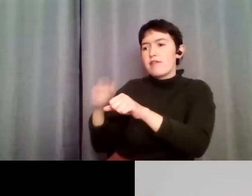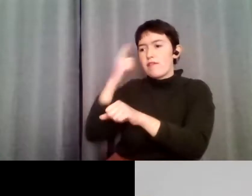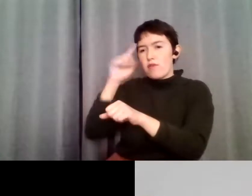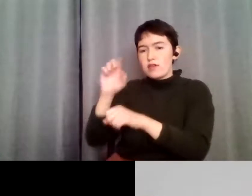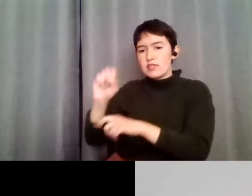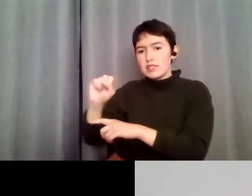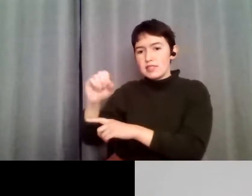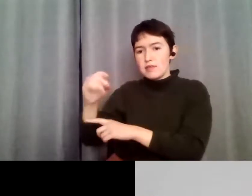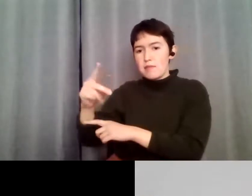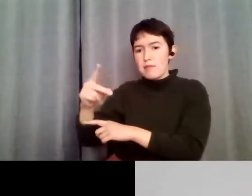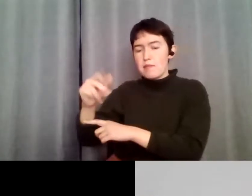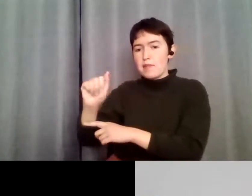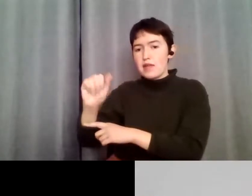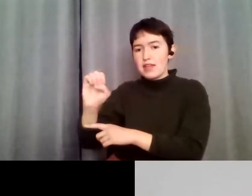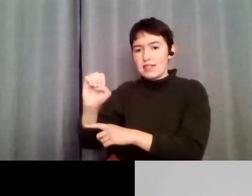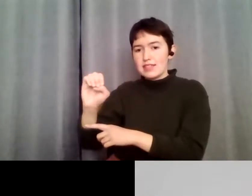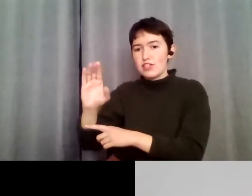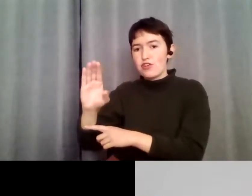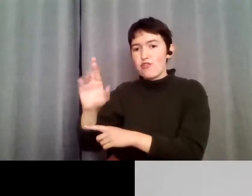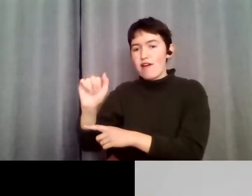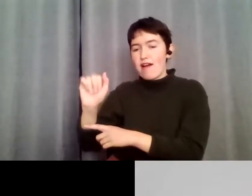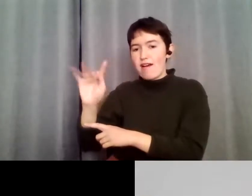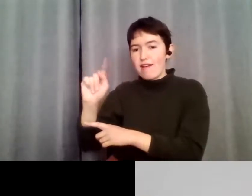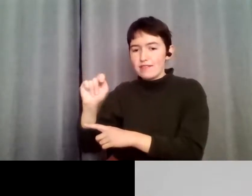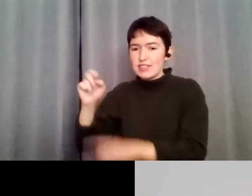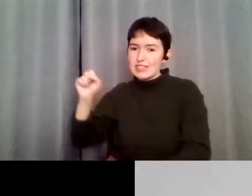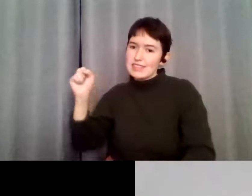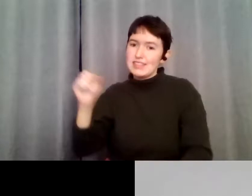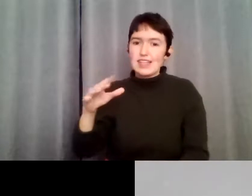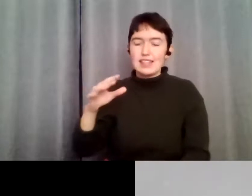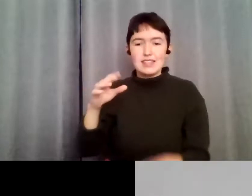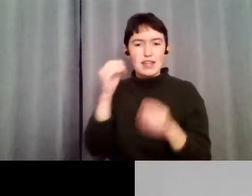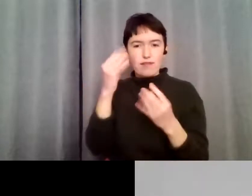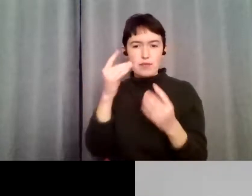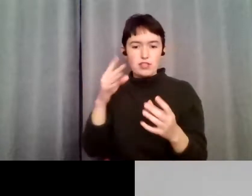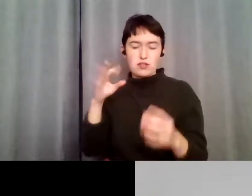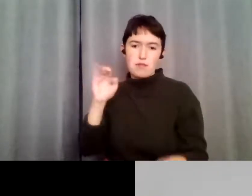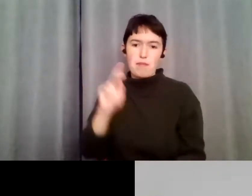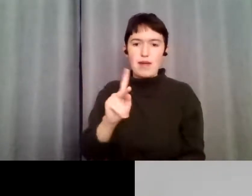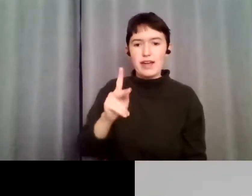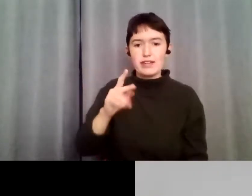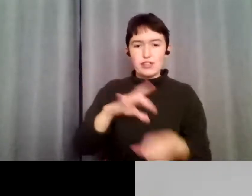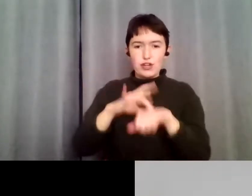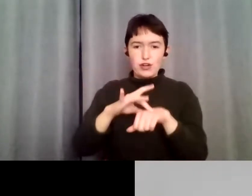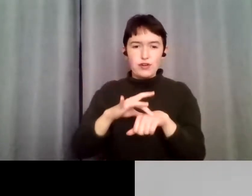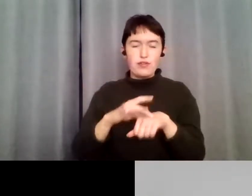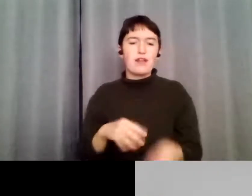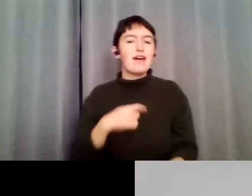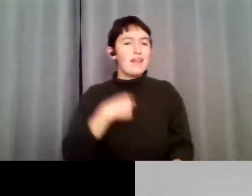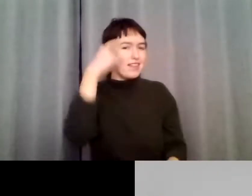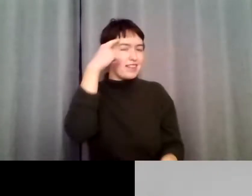think, and you might want to double check the answer. I think the answer is something like 3 minutes.